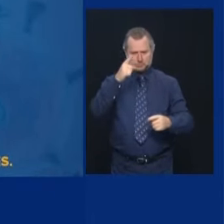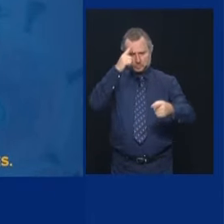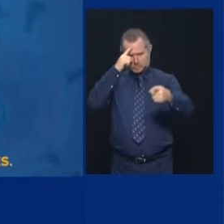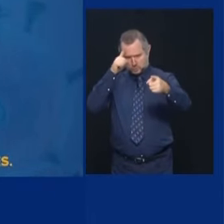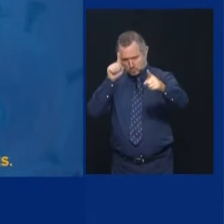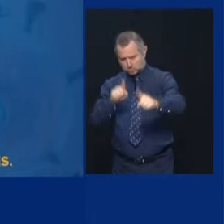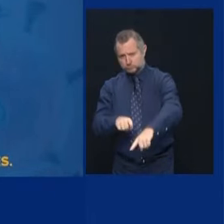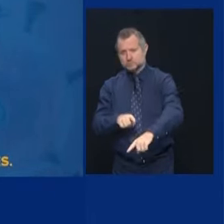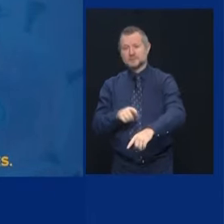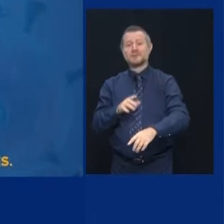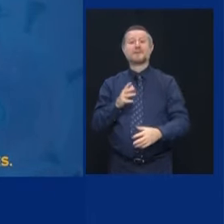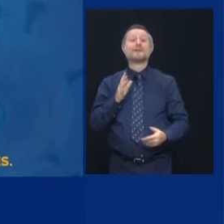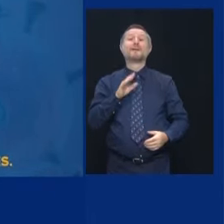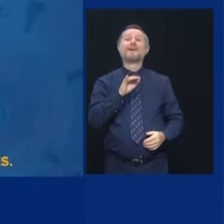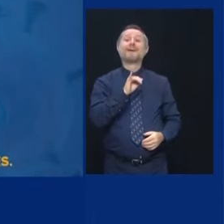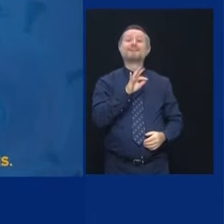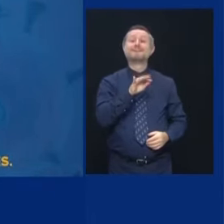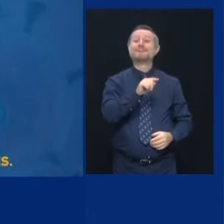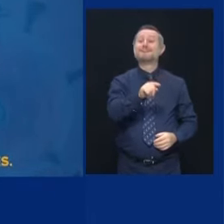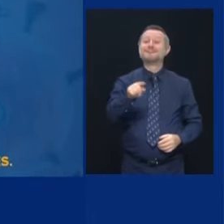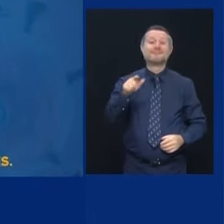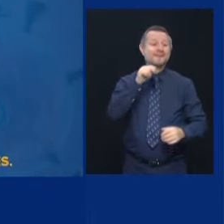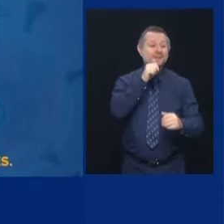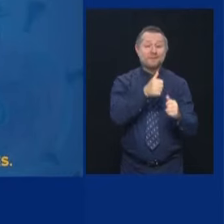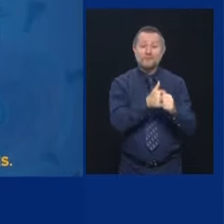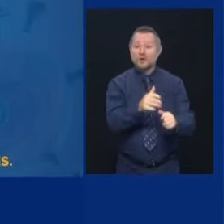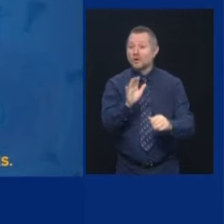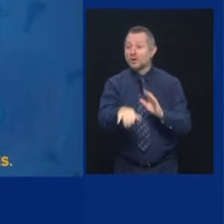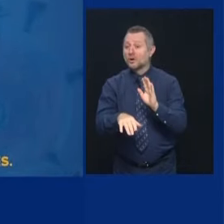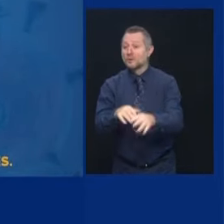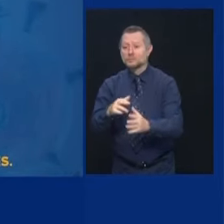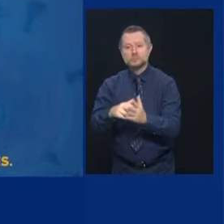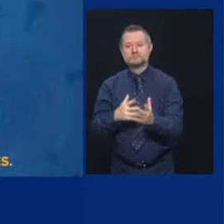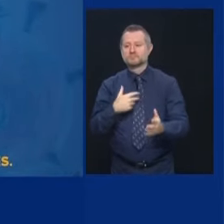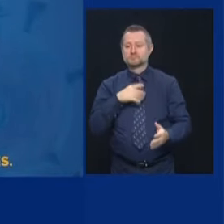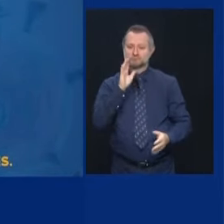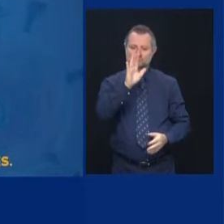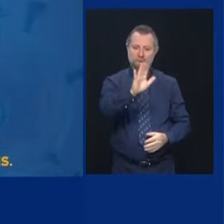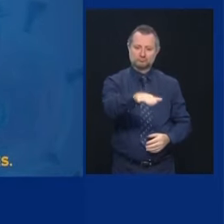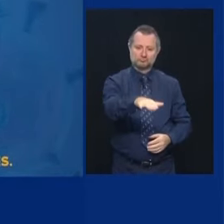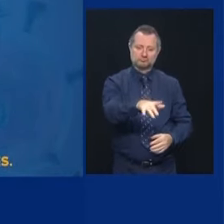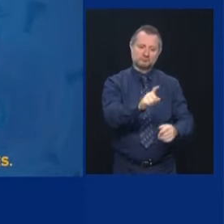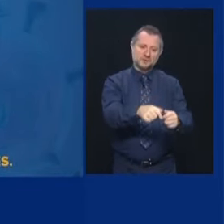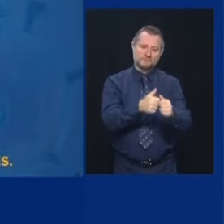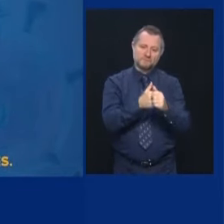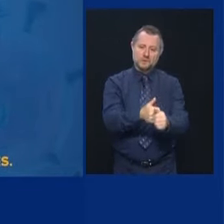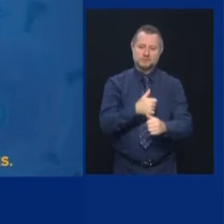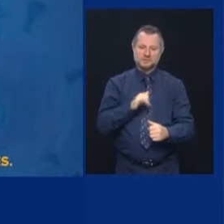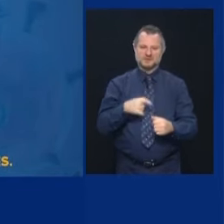enforcement of the rules. That's condition one. I'm going to meet with members